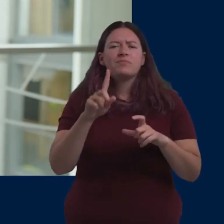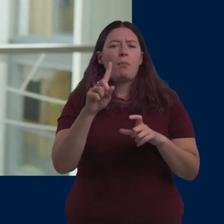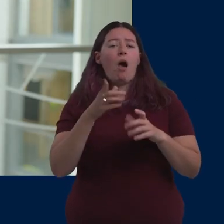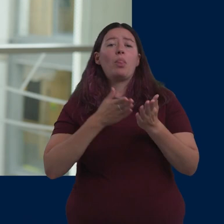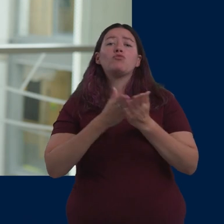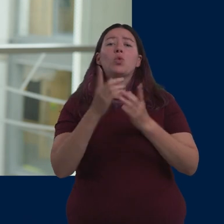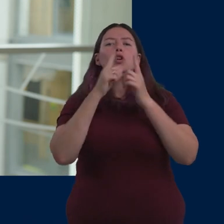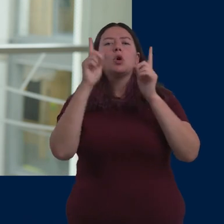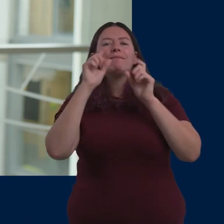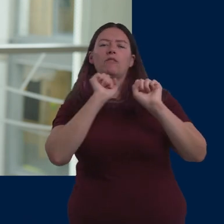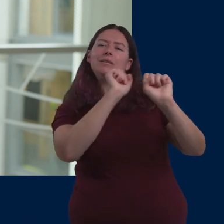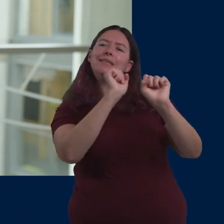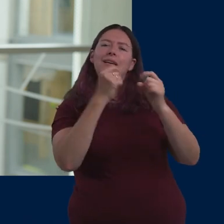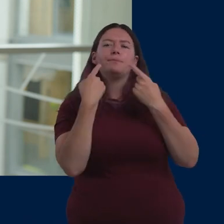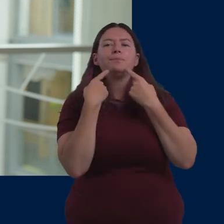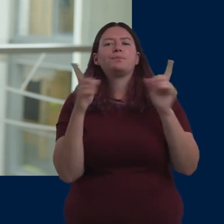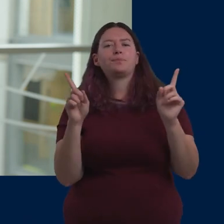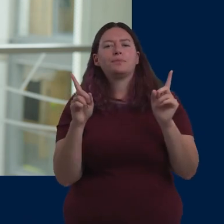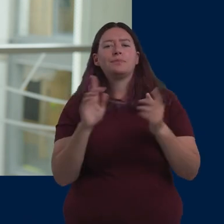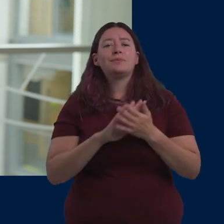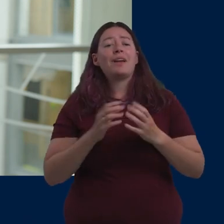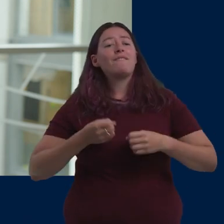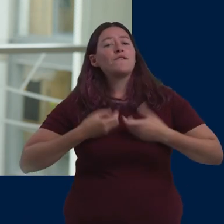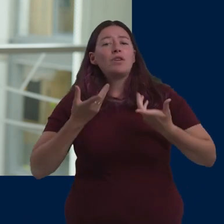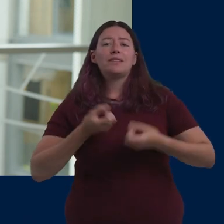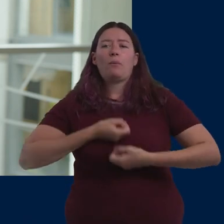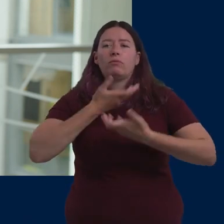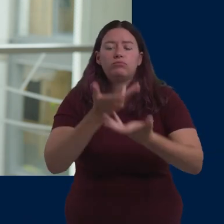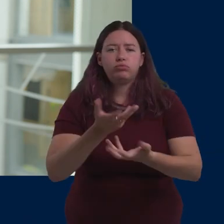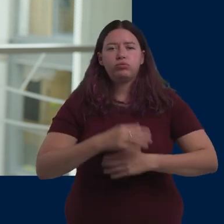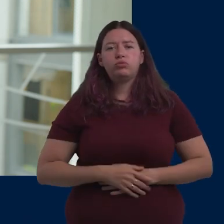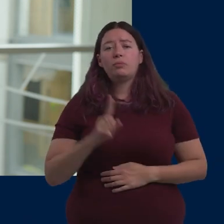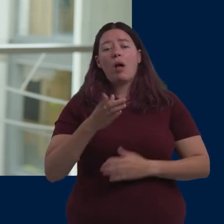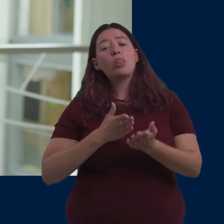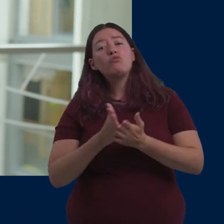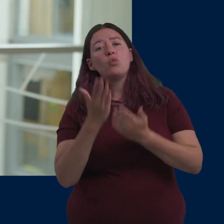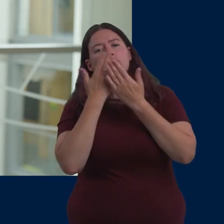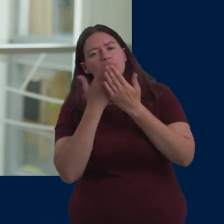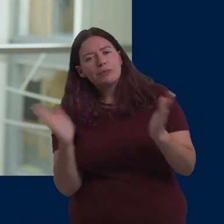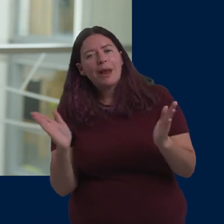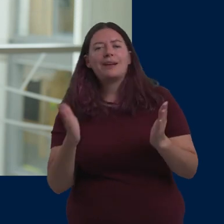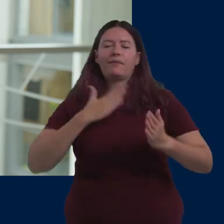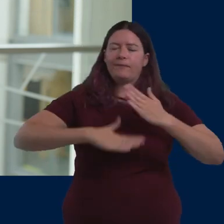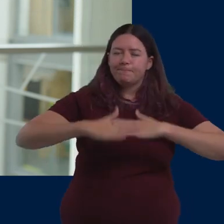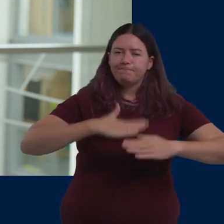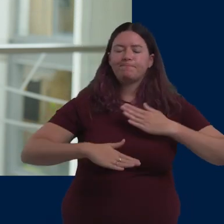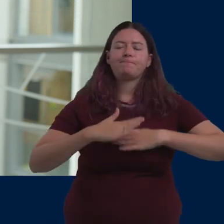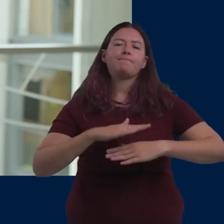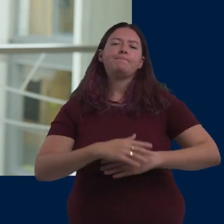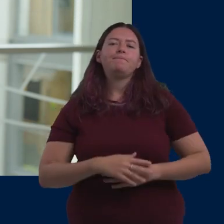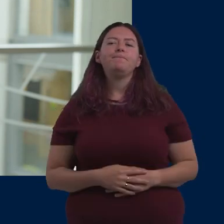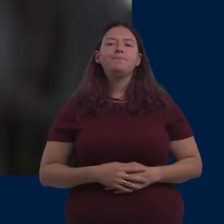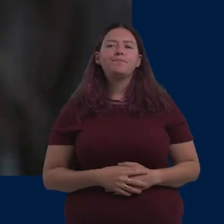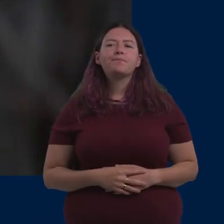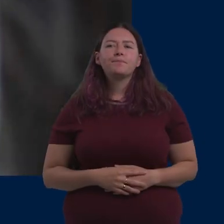conducted in accordance with the university's statement on freedom of expression and in a respectful and considerate